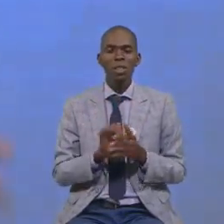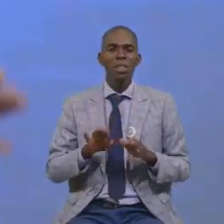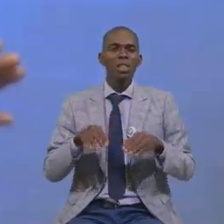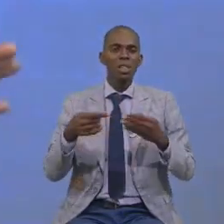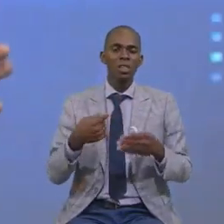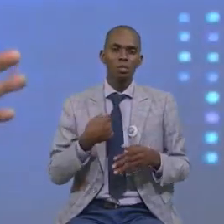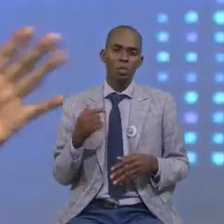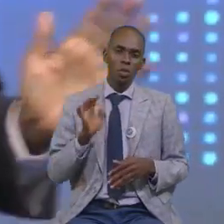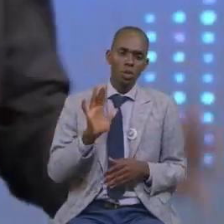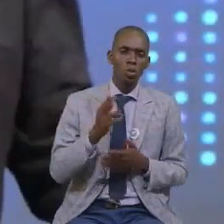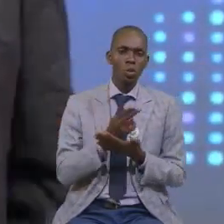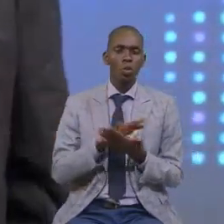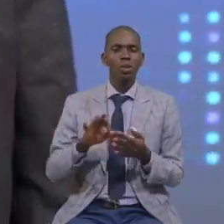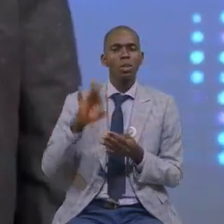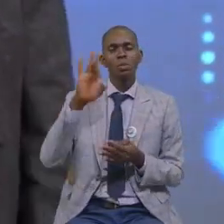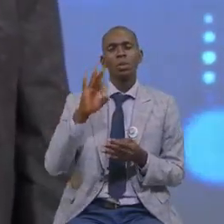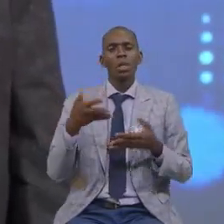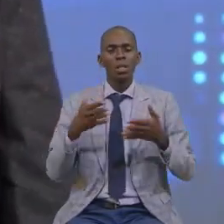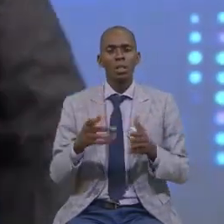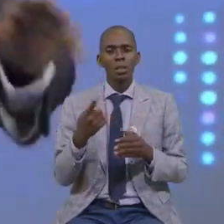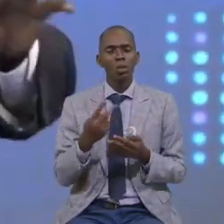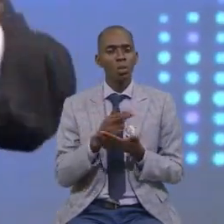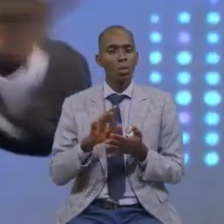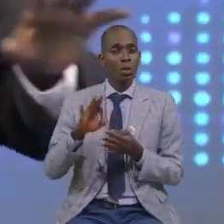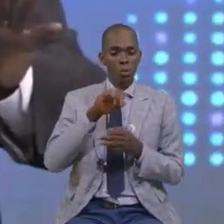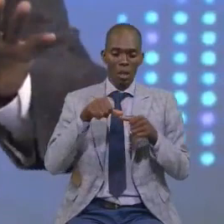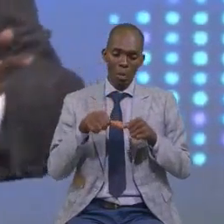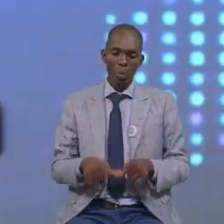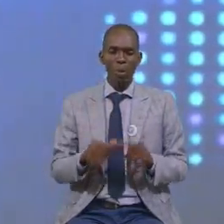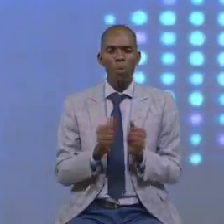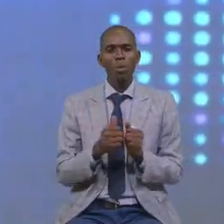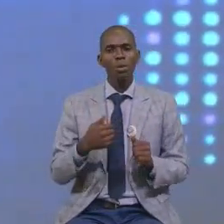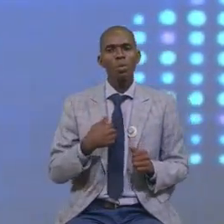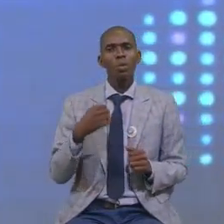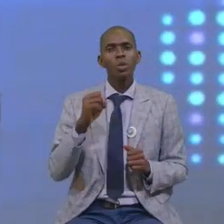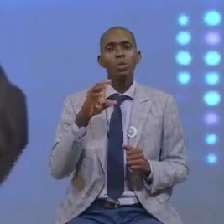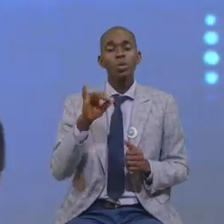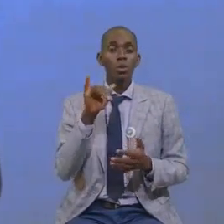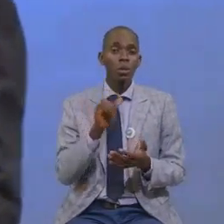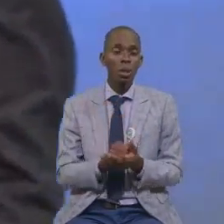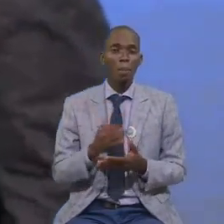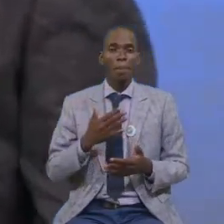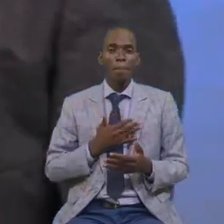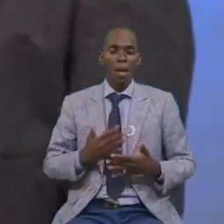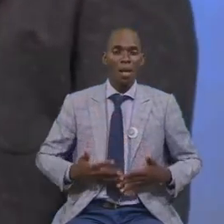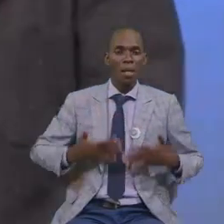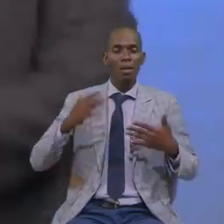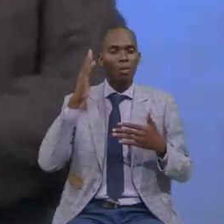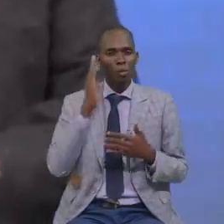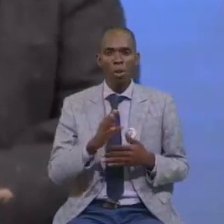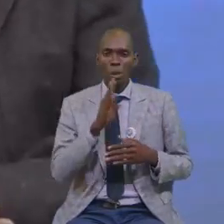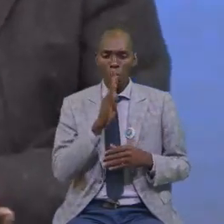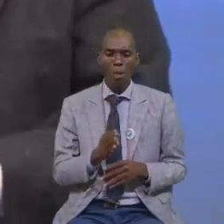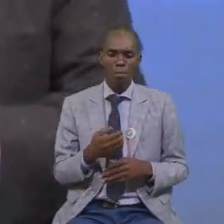Spirit. Let the Holy Spirit abide with me, so that my life will be straightened